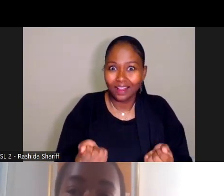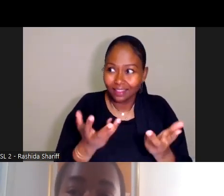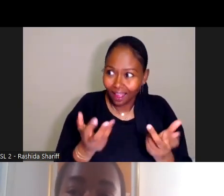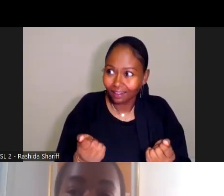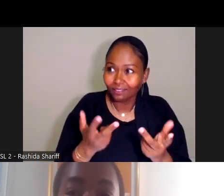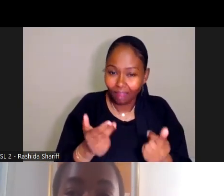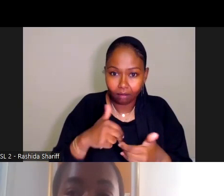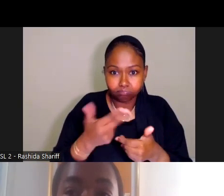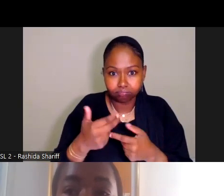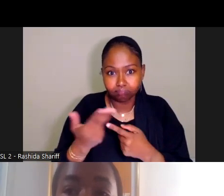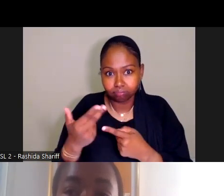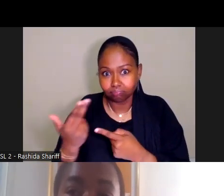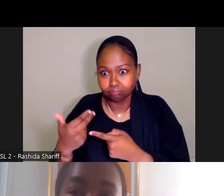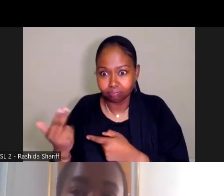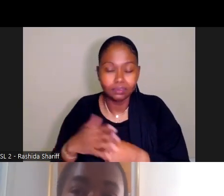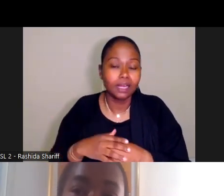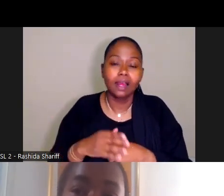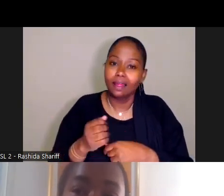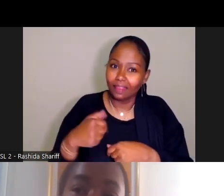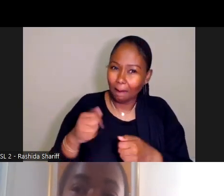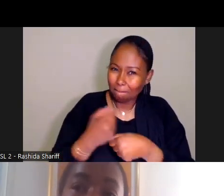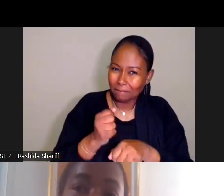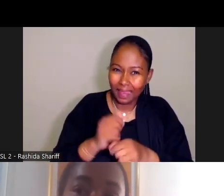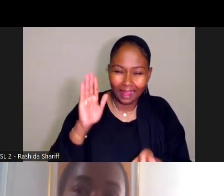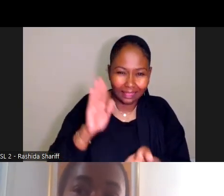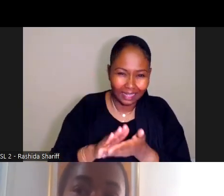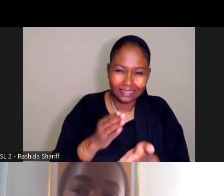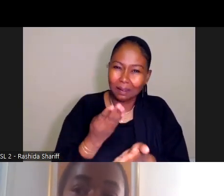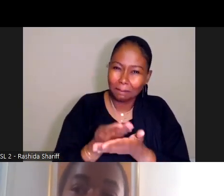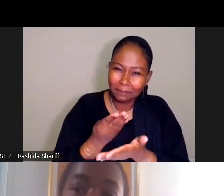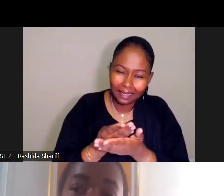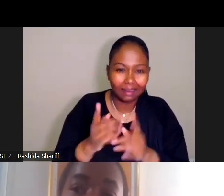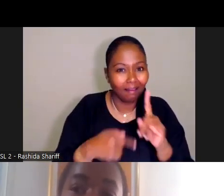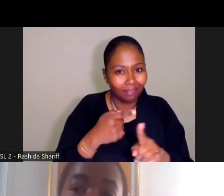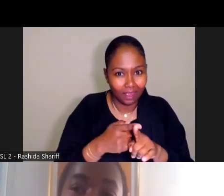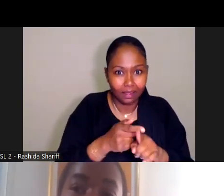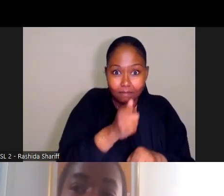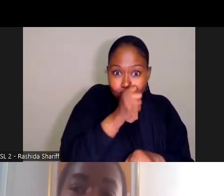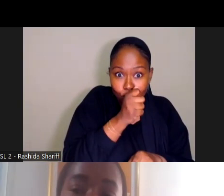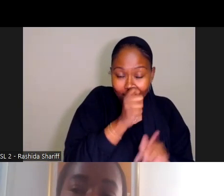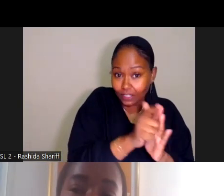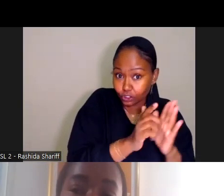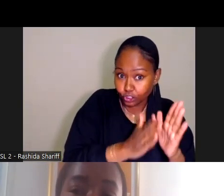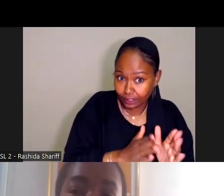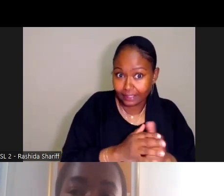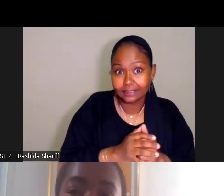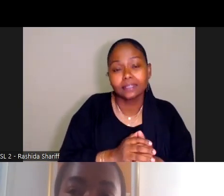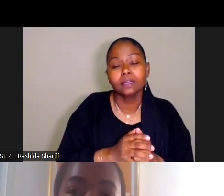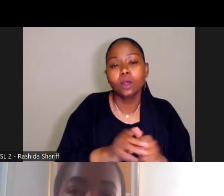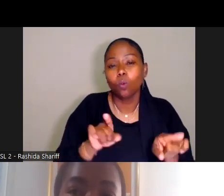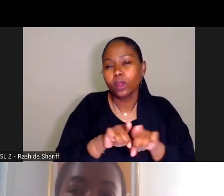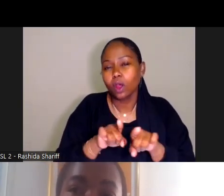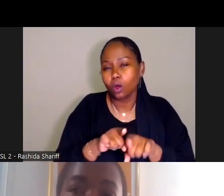Legal services attorneys tend to make less money than private attorneys. And then we also believe there may be